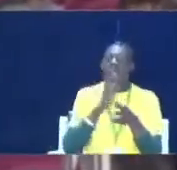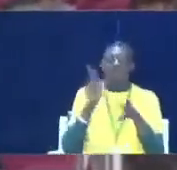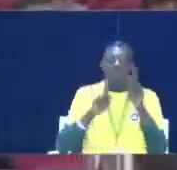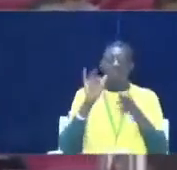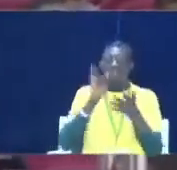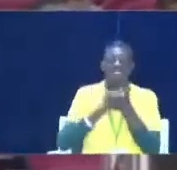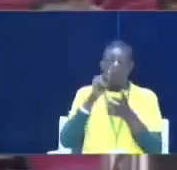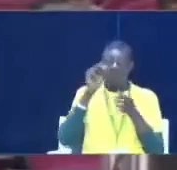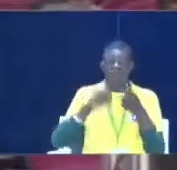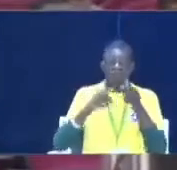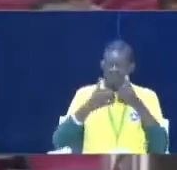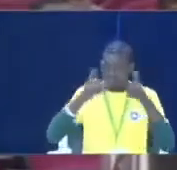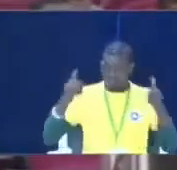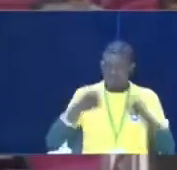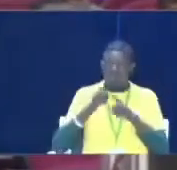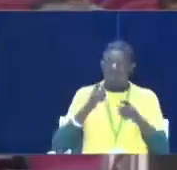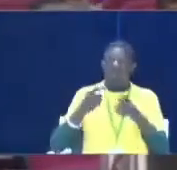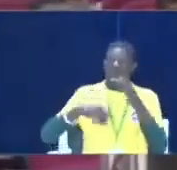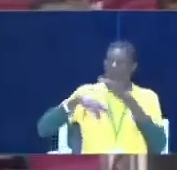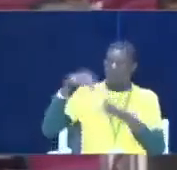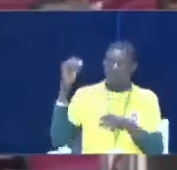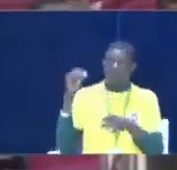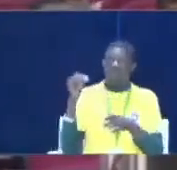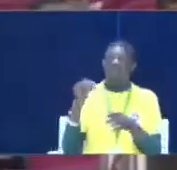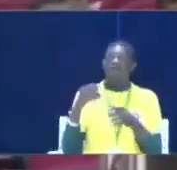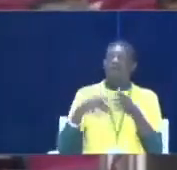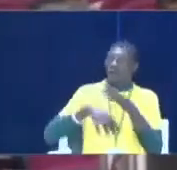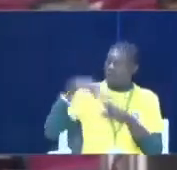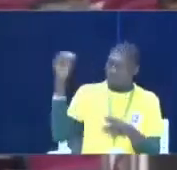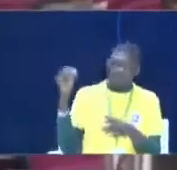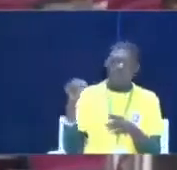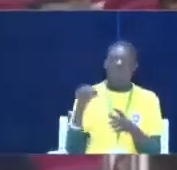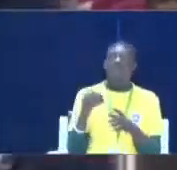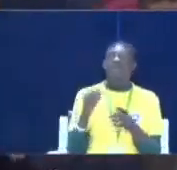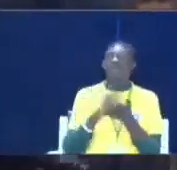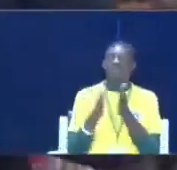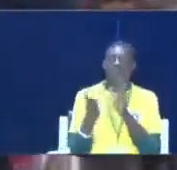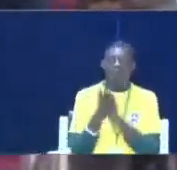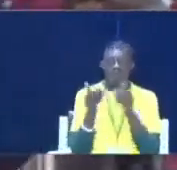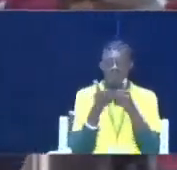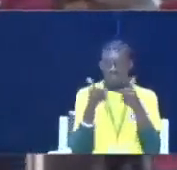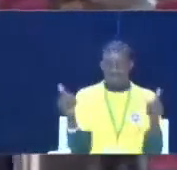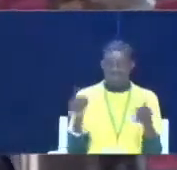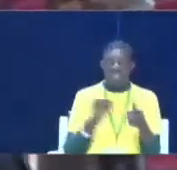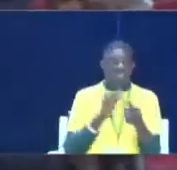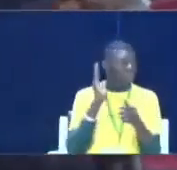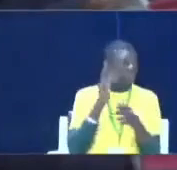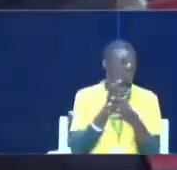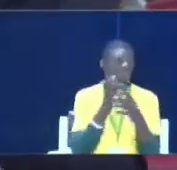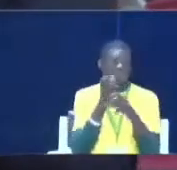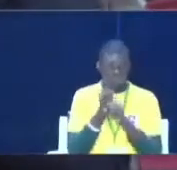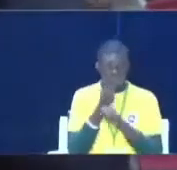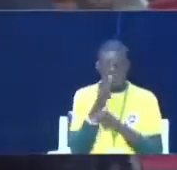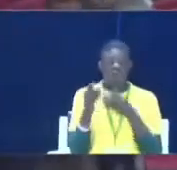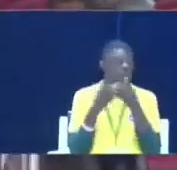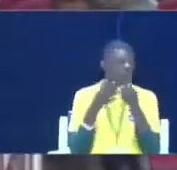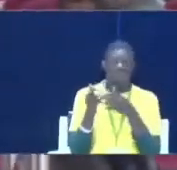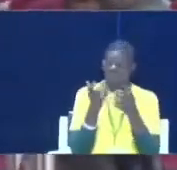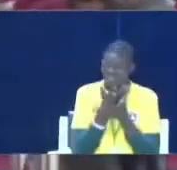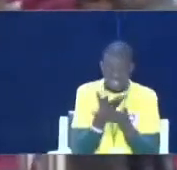separate from. The Bible says, come out among them. Come out from amongst them and be a separate, and I will receive you. Whatever